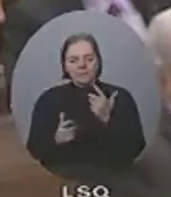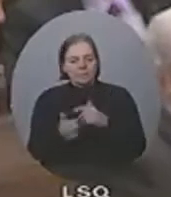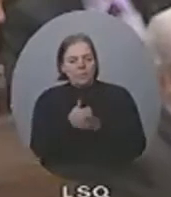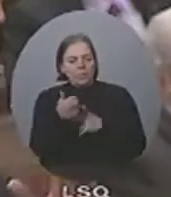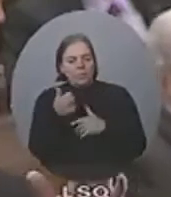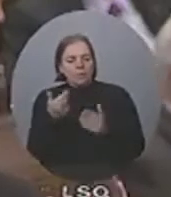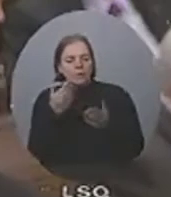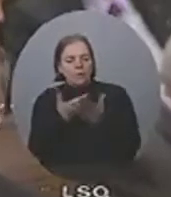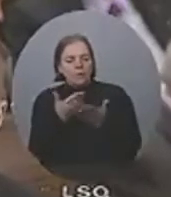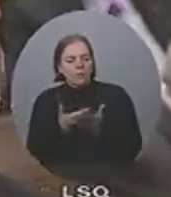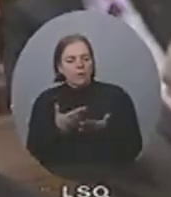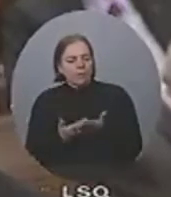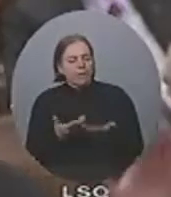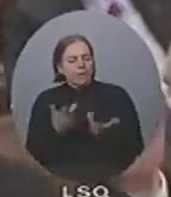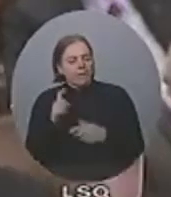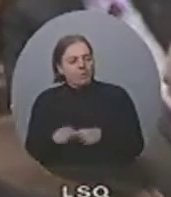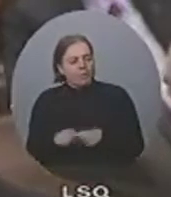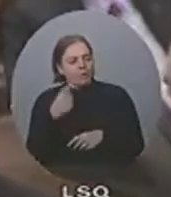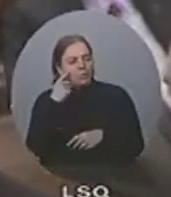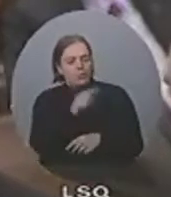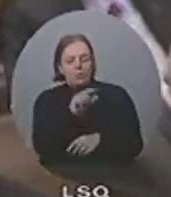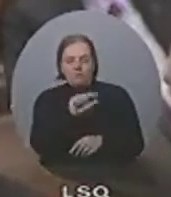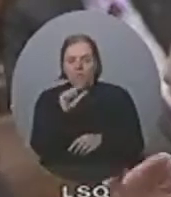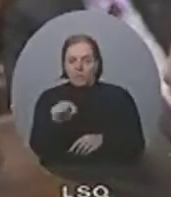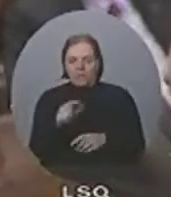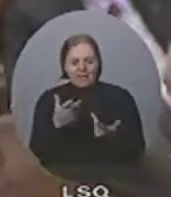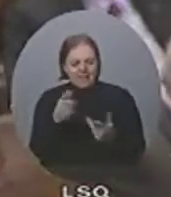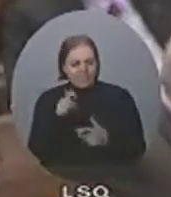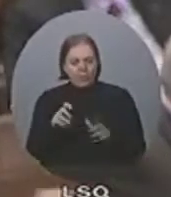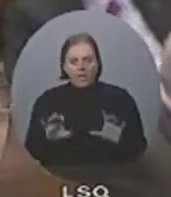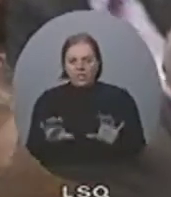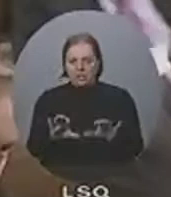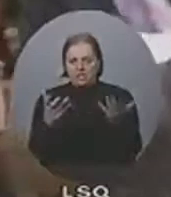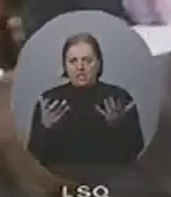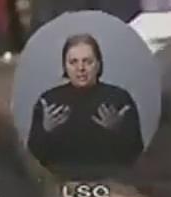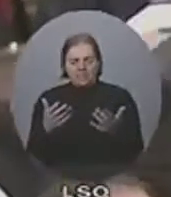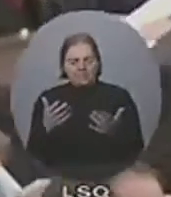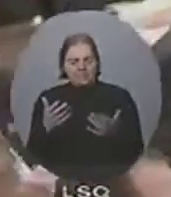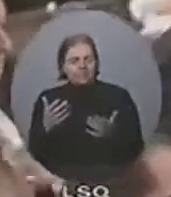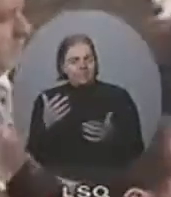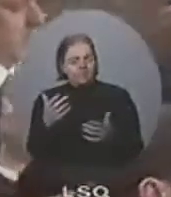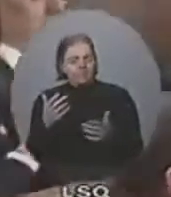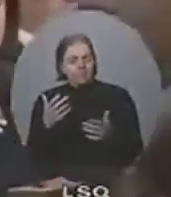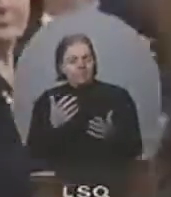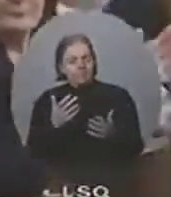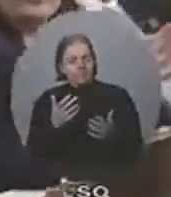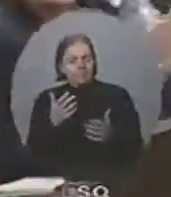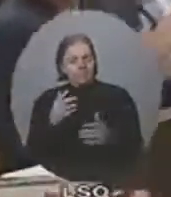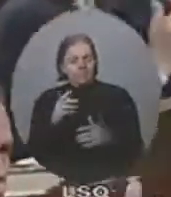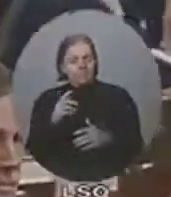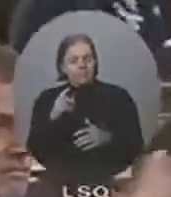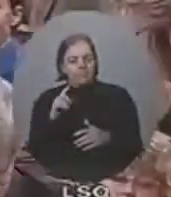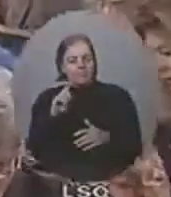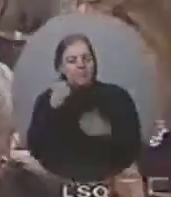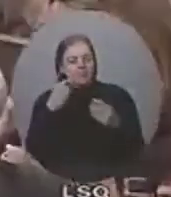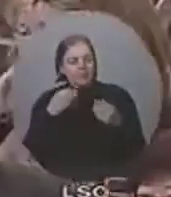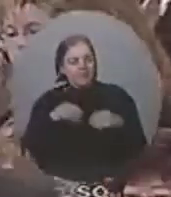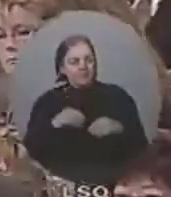does it take to make the next budget an investment budget for Canadians? The Right Honourable Prime